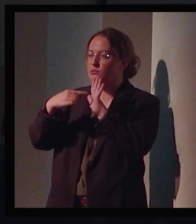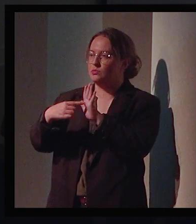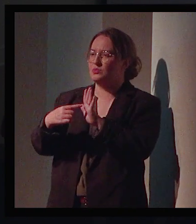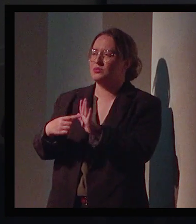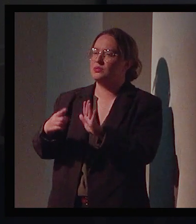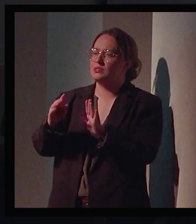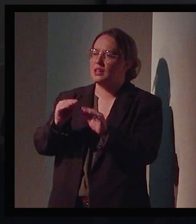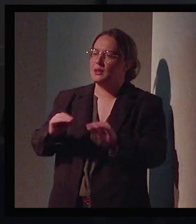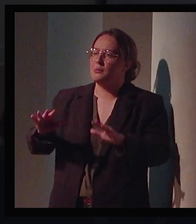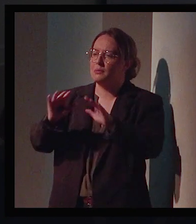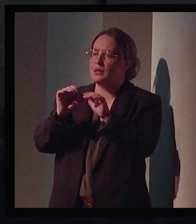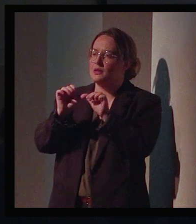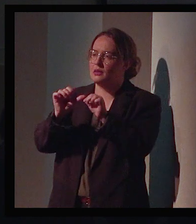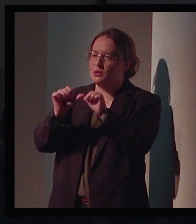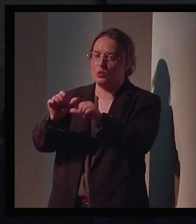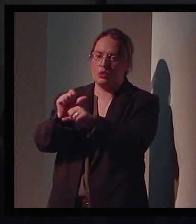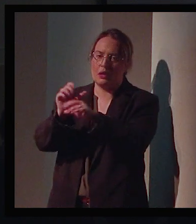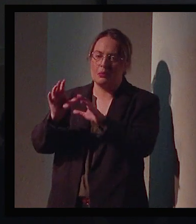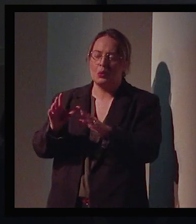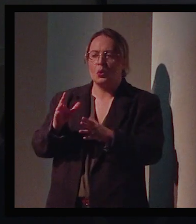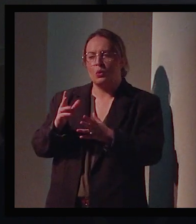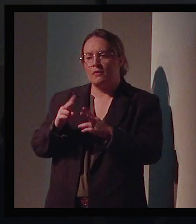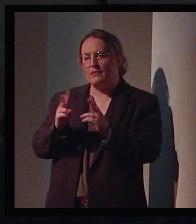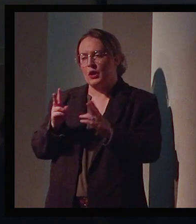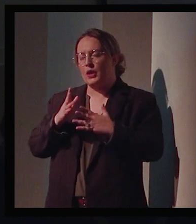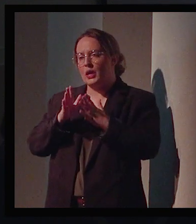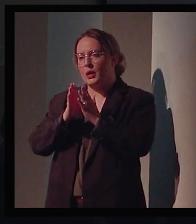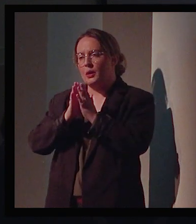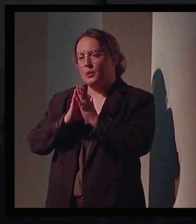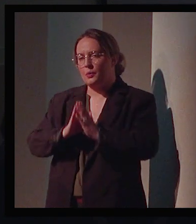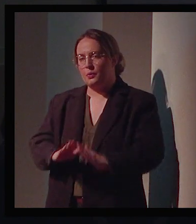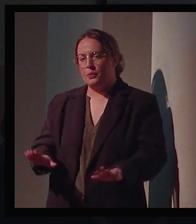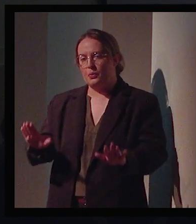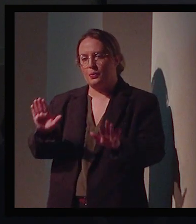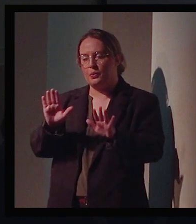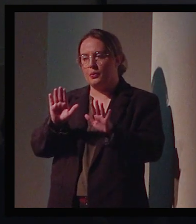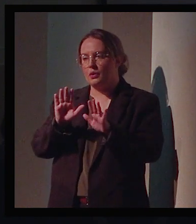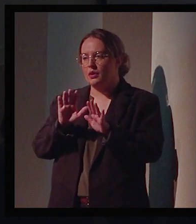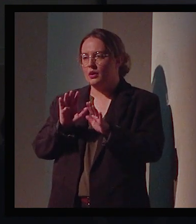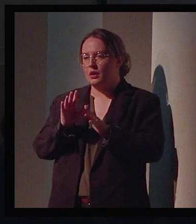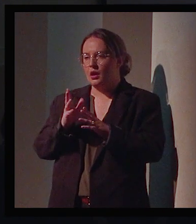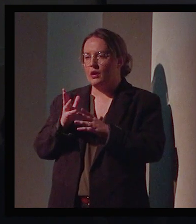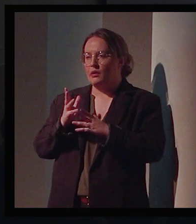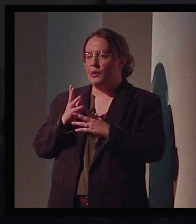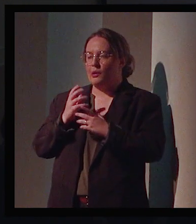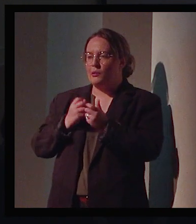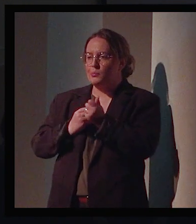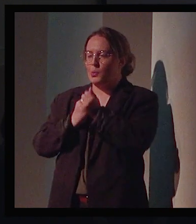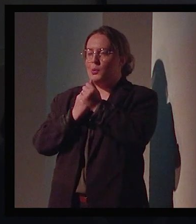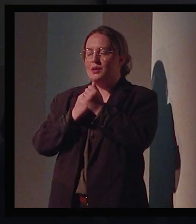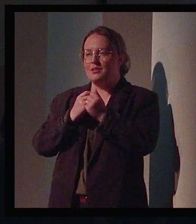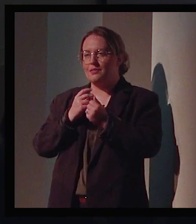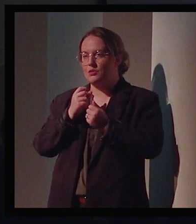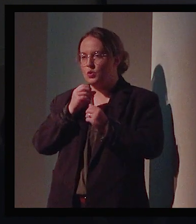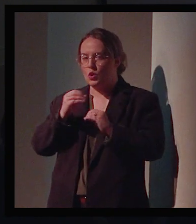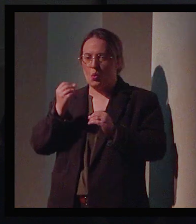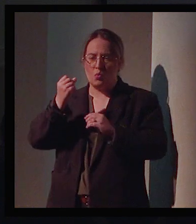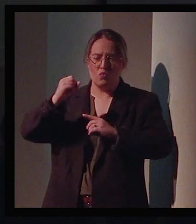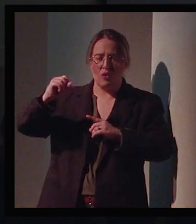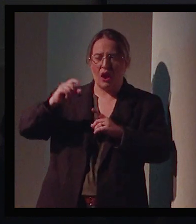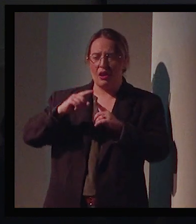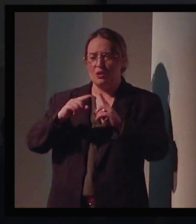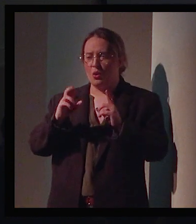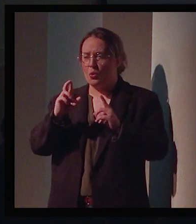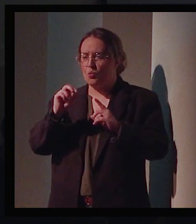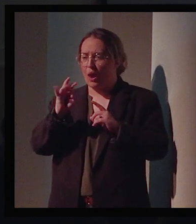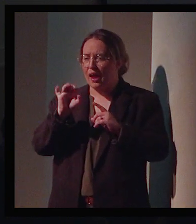soothing and reassuring. No rioting, no striking to be imagined or seen here. While Breton's rural